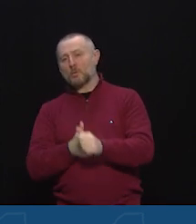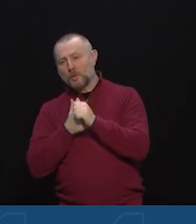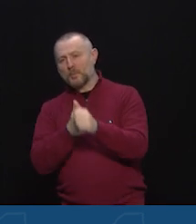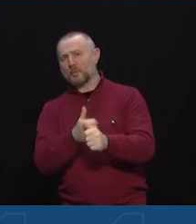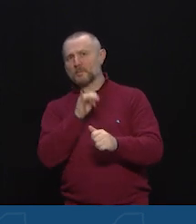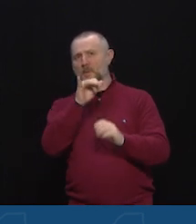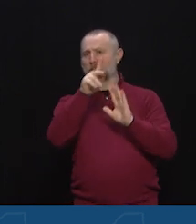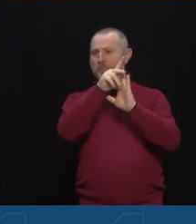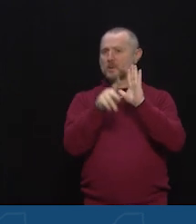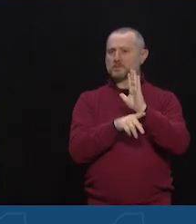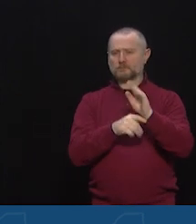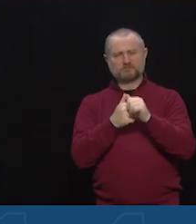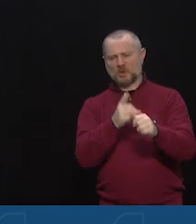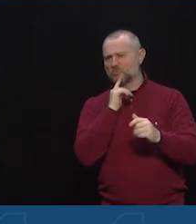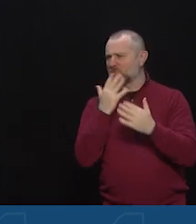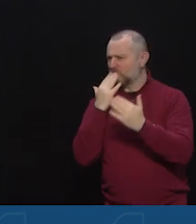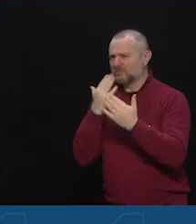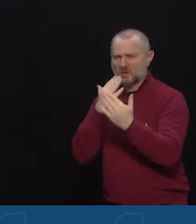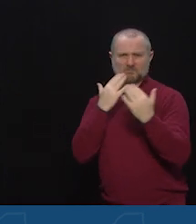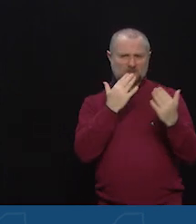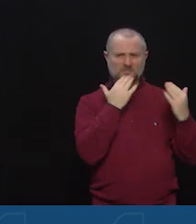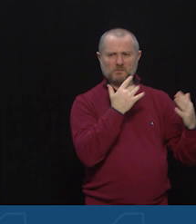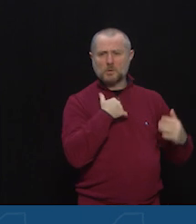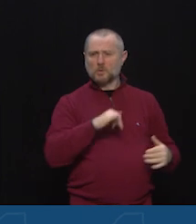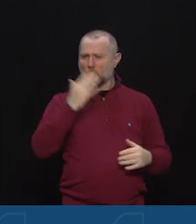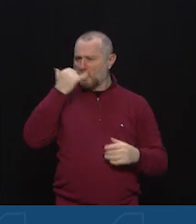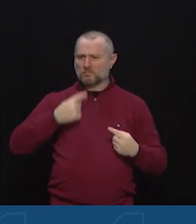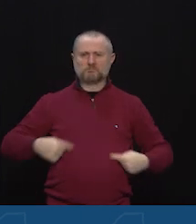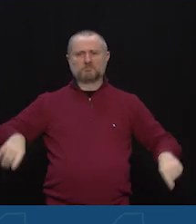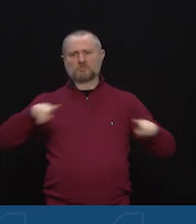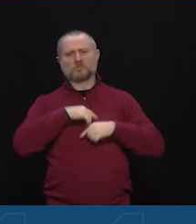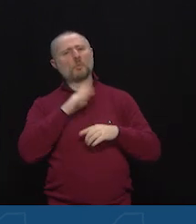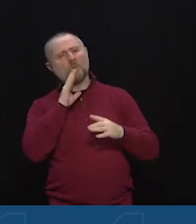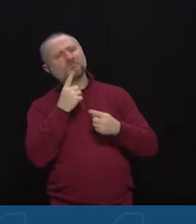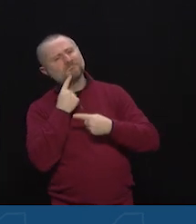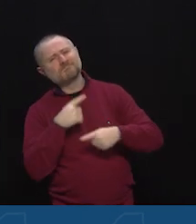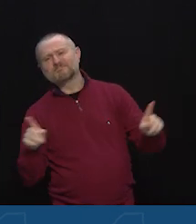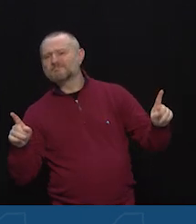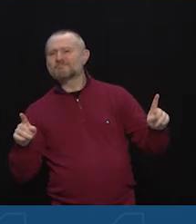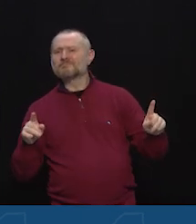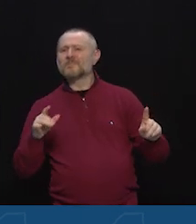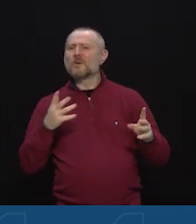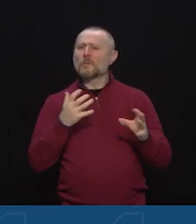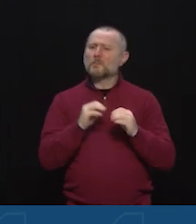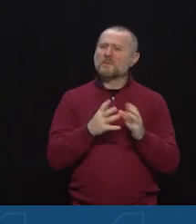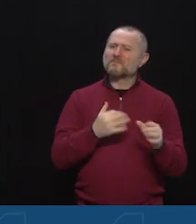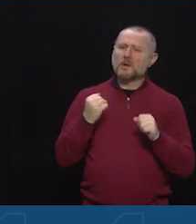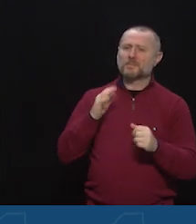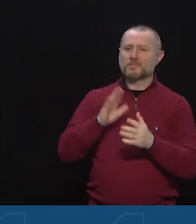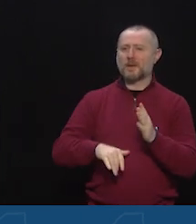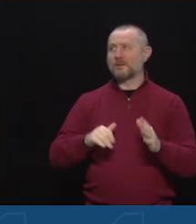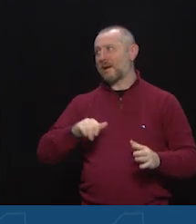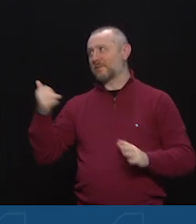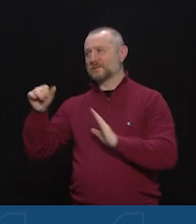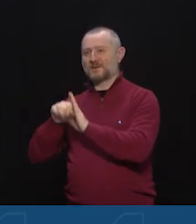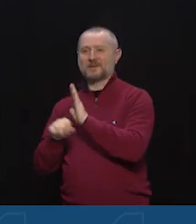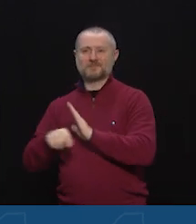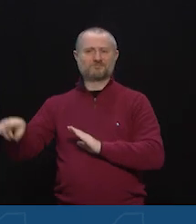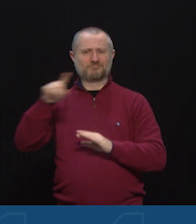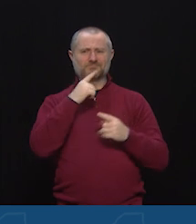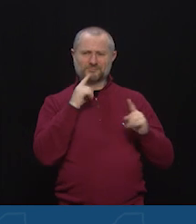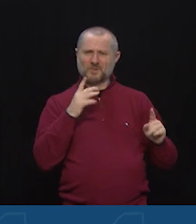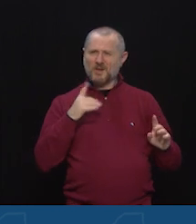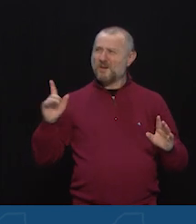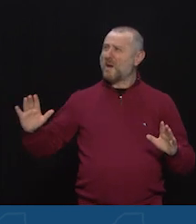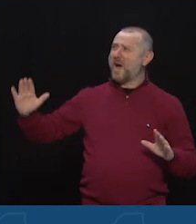are the reason our state is going to come out of this far sooner than other states. The numbers are still going up in other states, and we've been smart here.